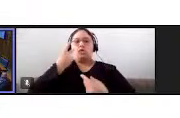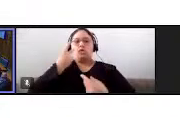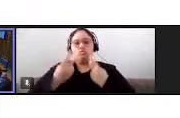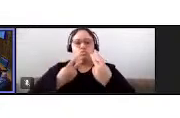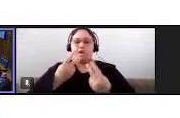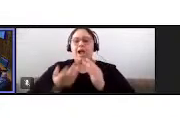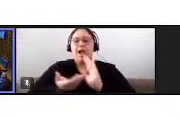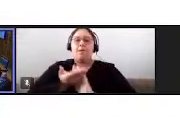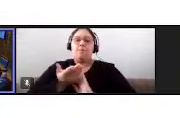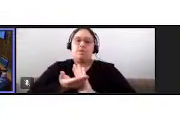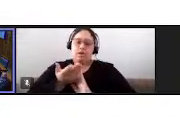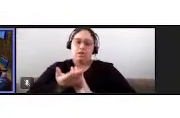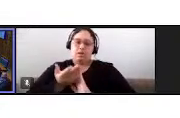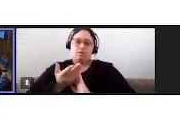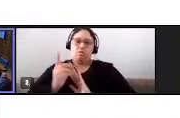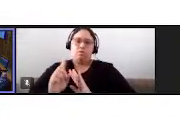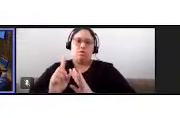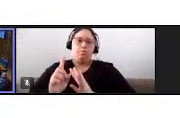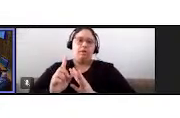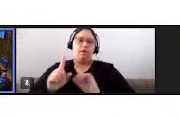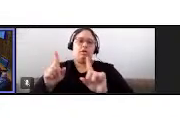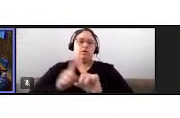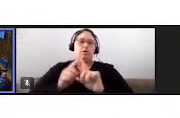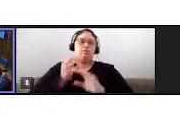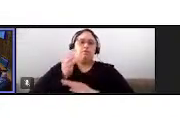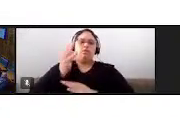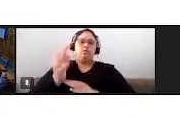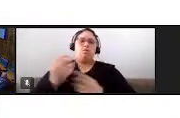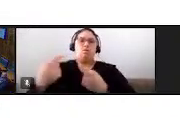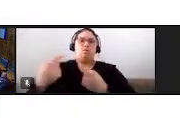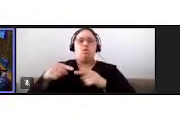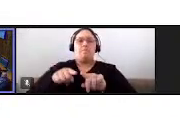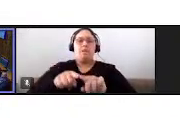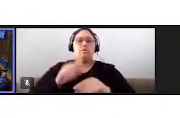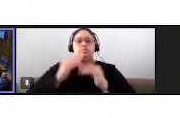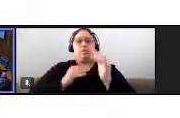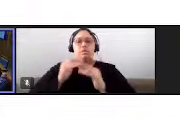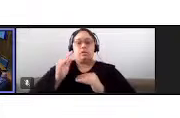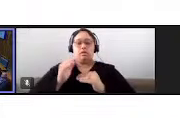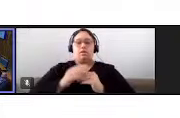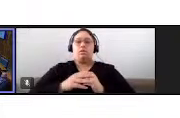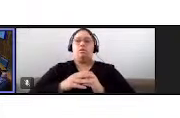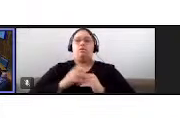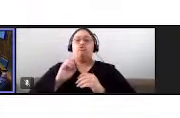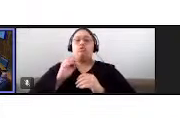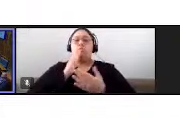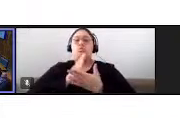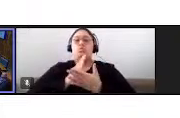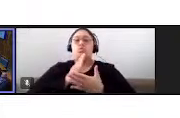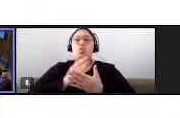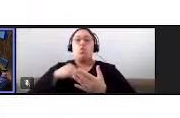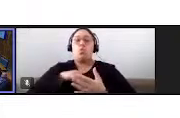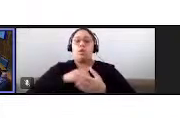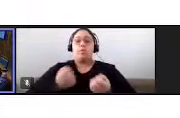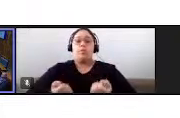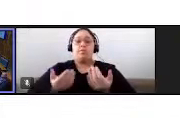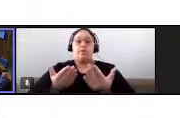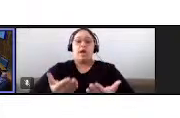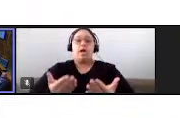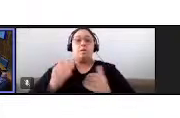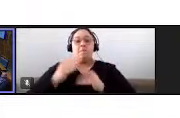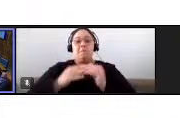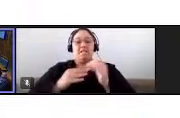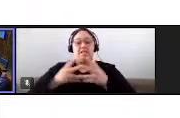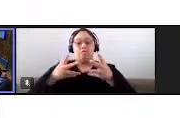upgrades and future compliance of the building. So the assurance that we're providing is that the building,